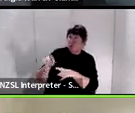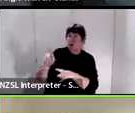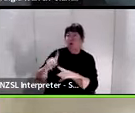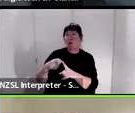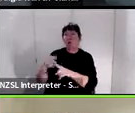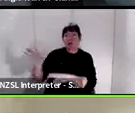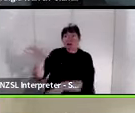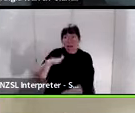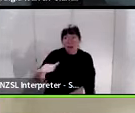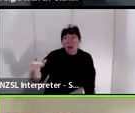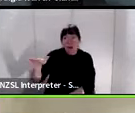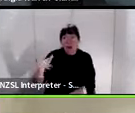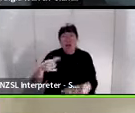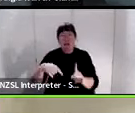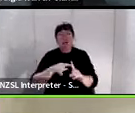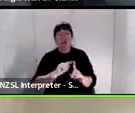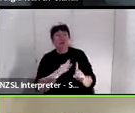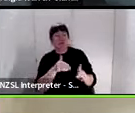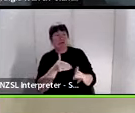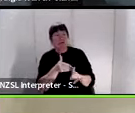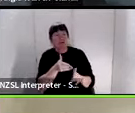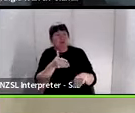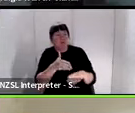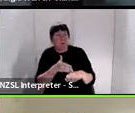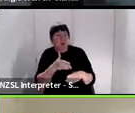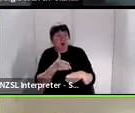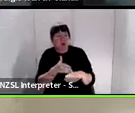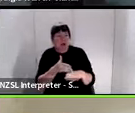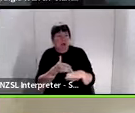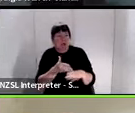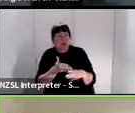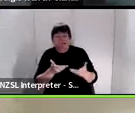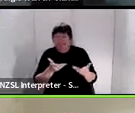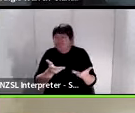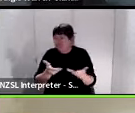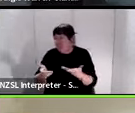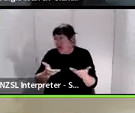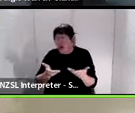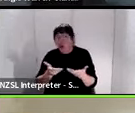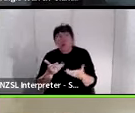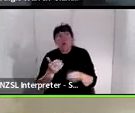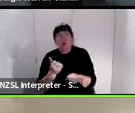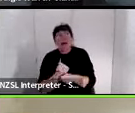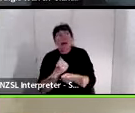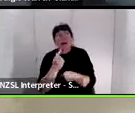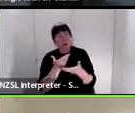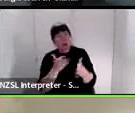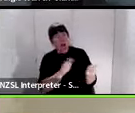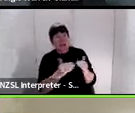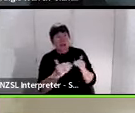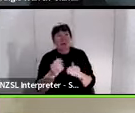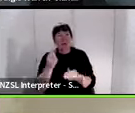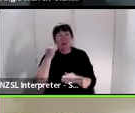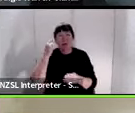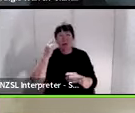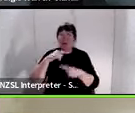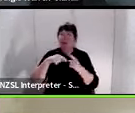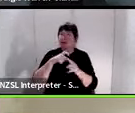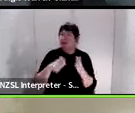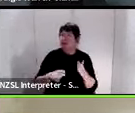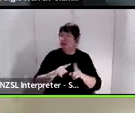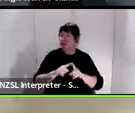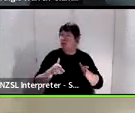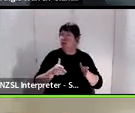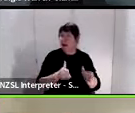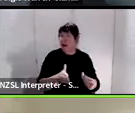strategic work around how to get people thinking about disability differently, kind of brought home to me that a lot